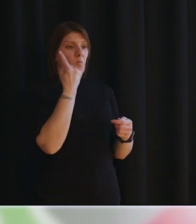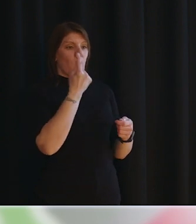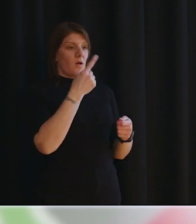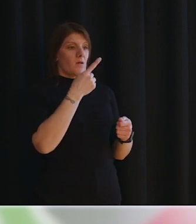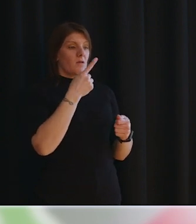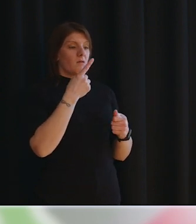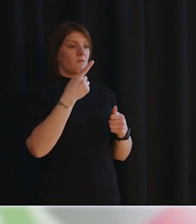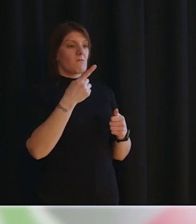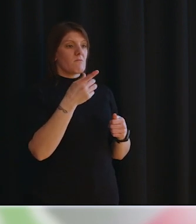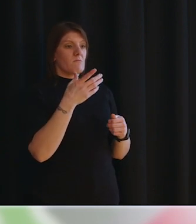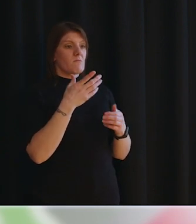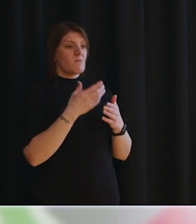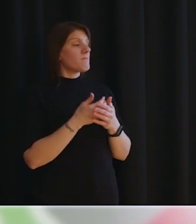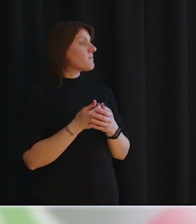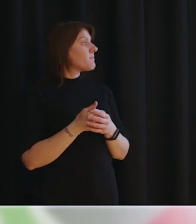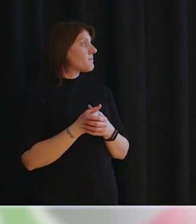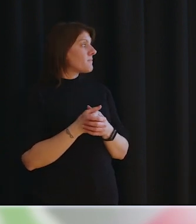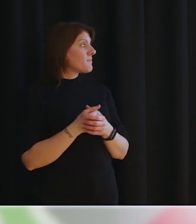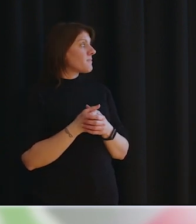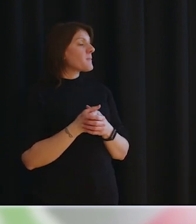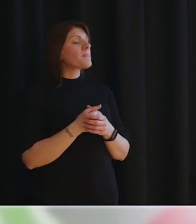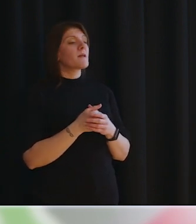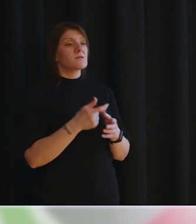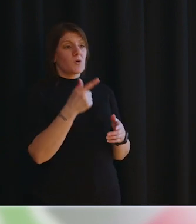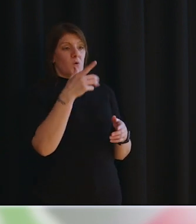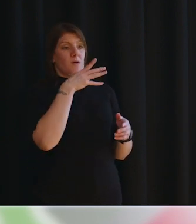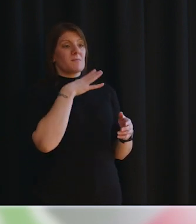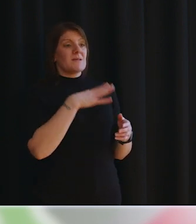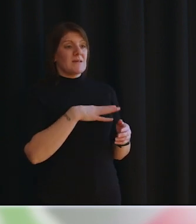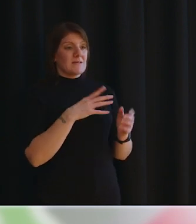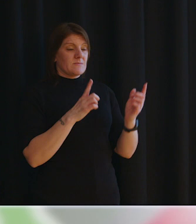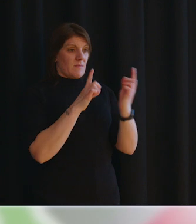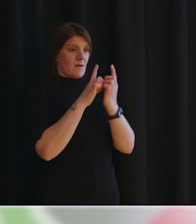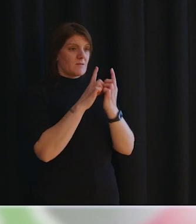in getting their needs met.